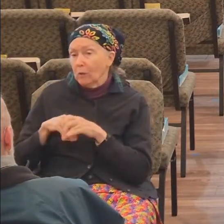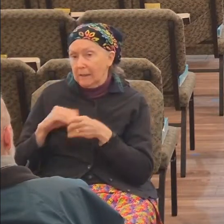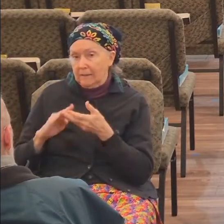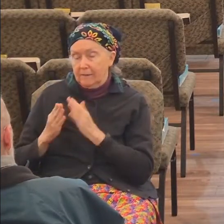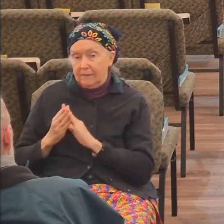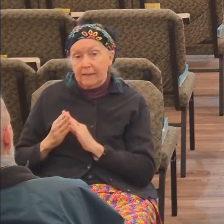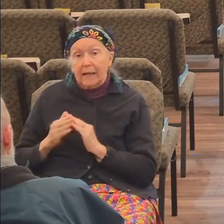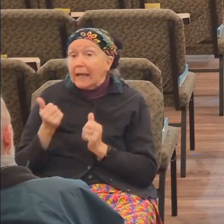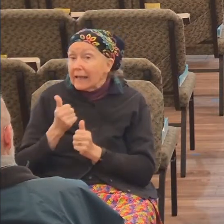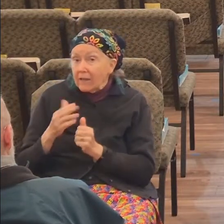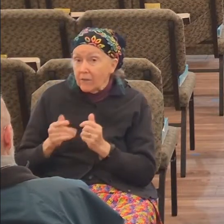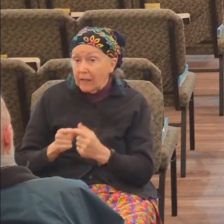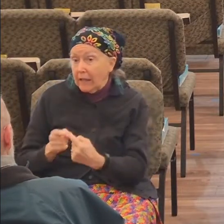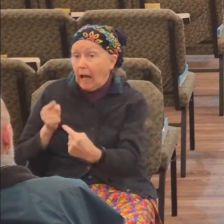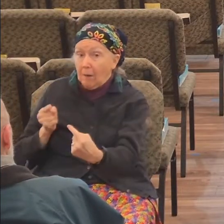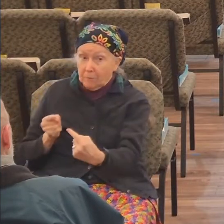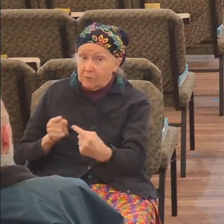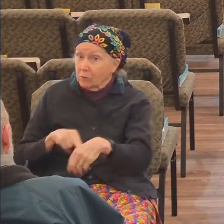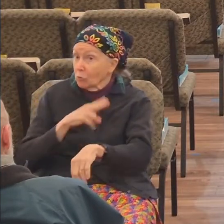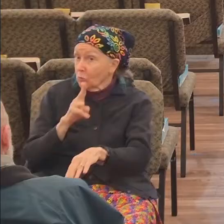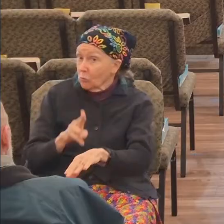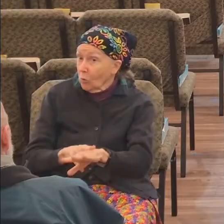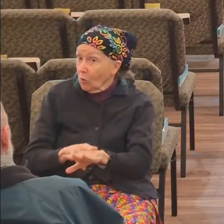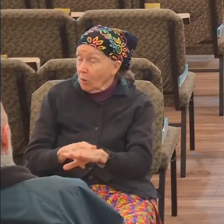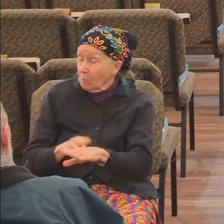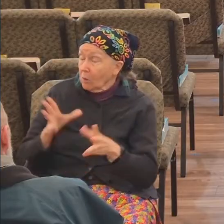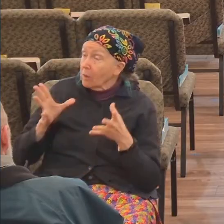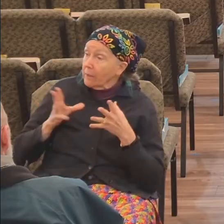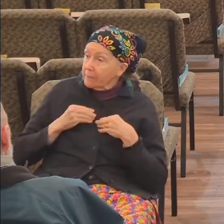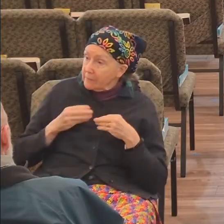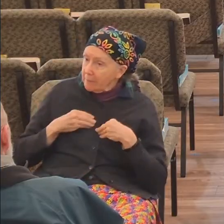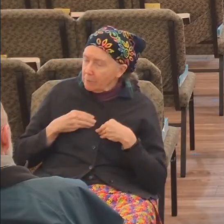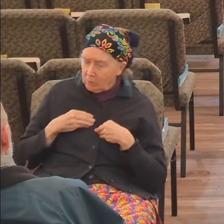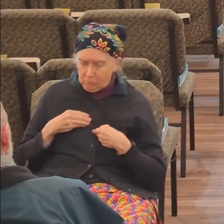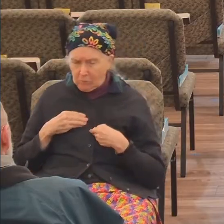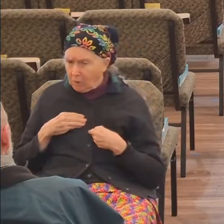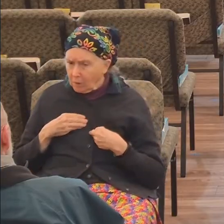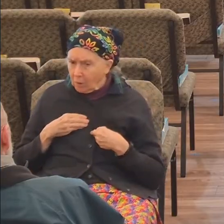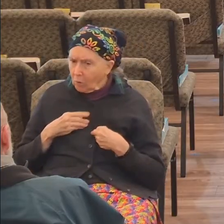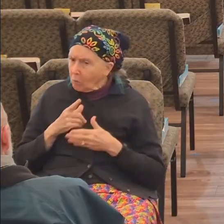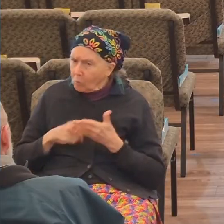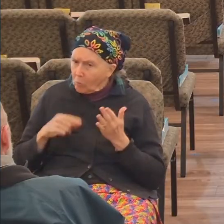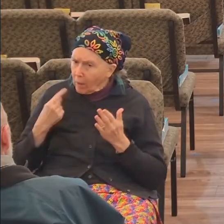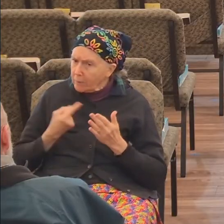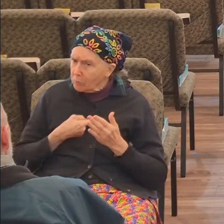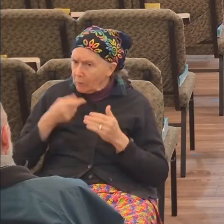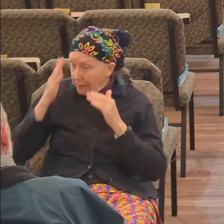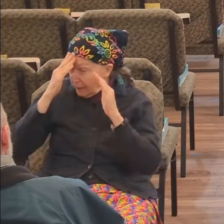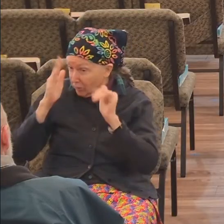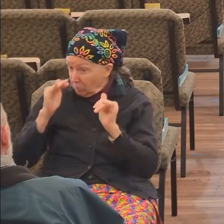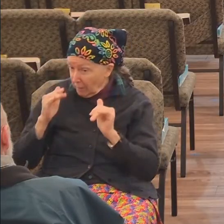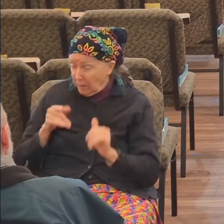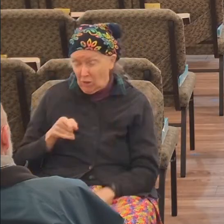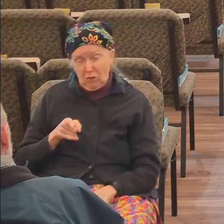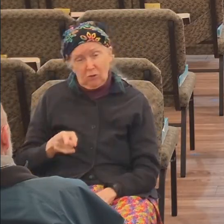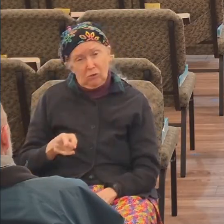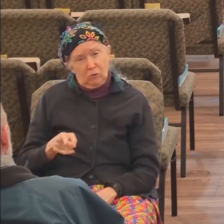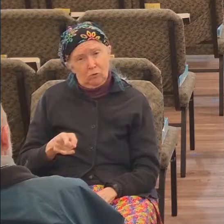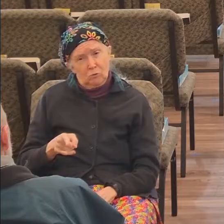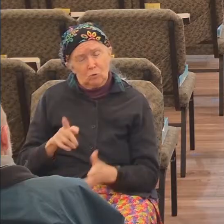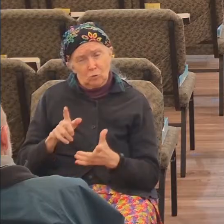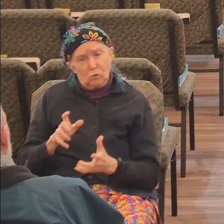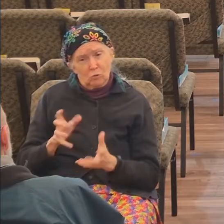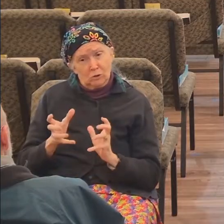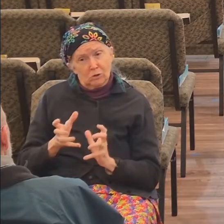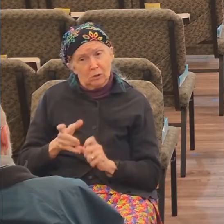in opposition to what was normal, what was accepted, was expected, was seen as subversive and a rupture, and